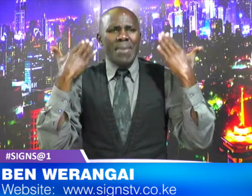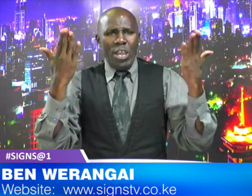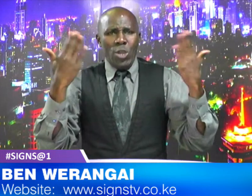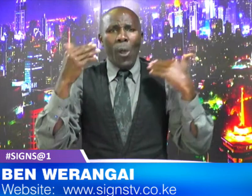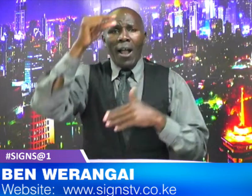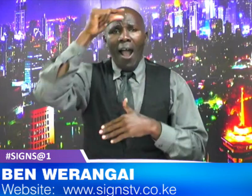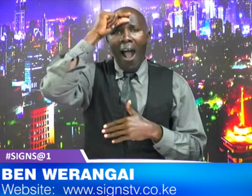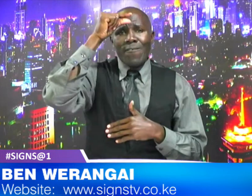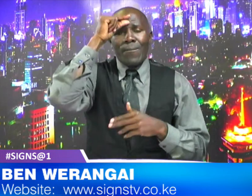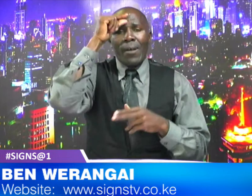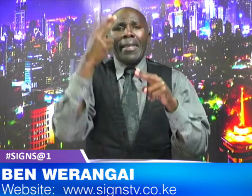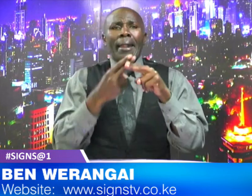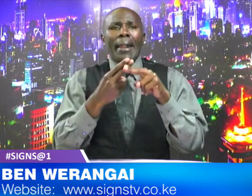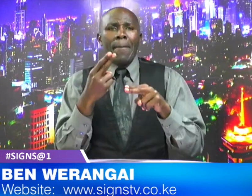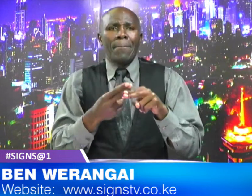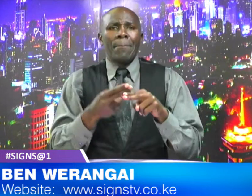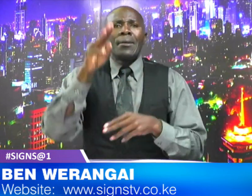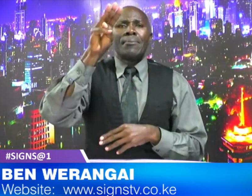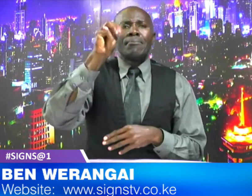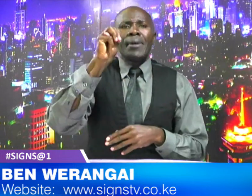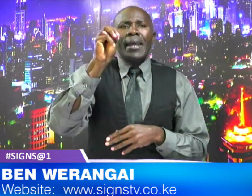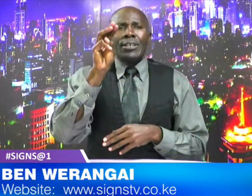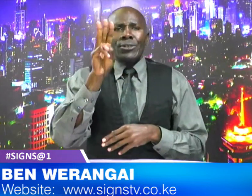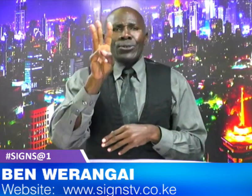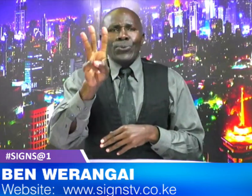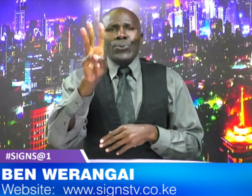enhance development in the country.